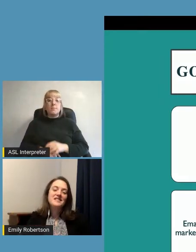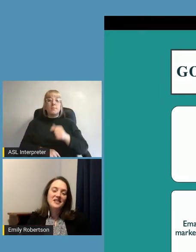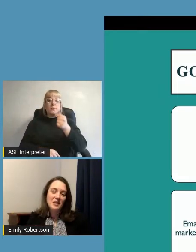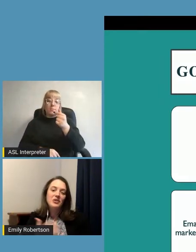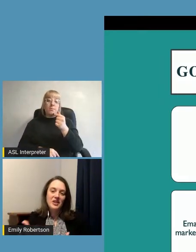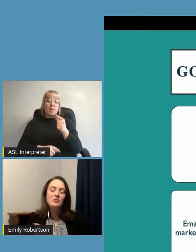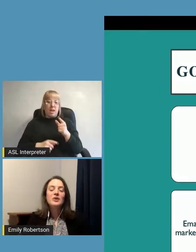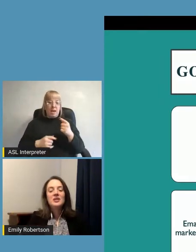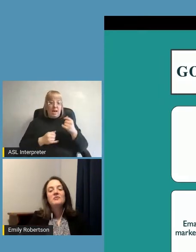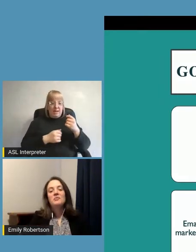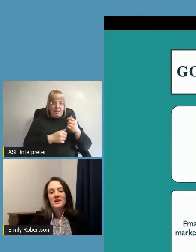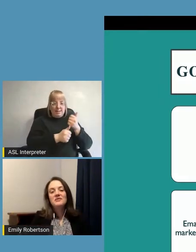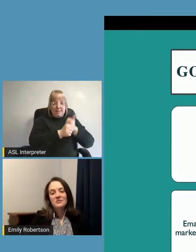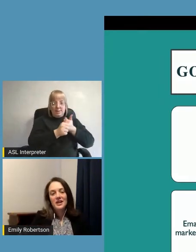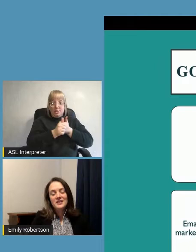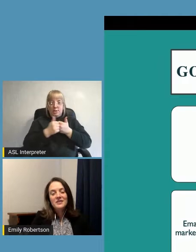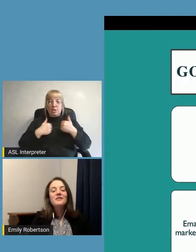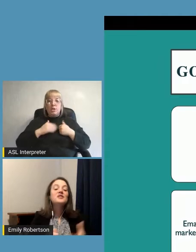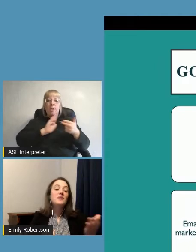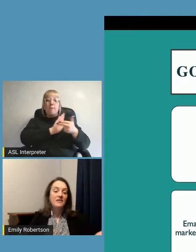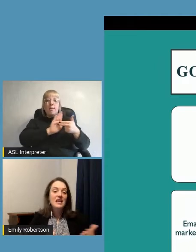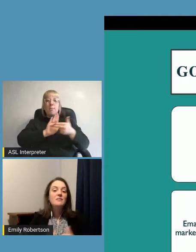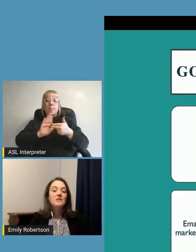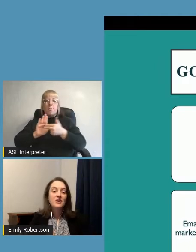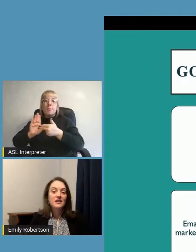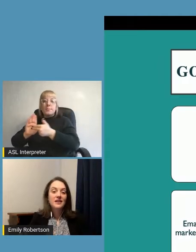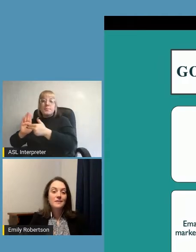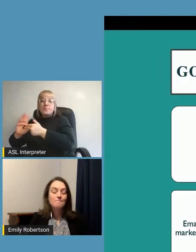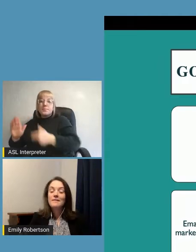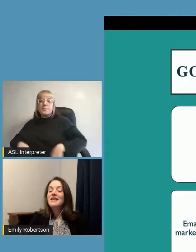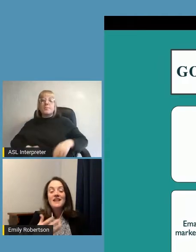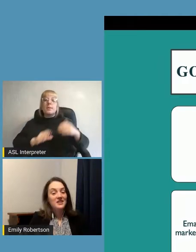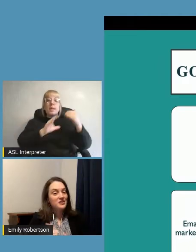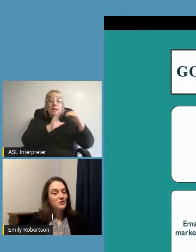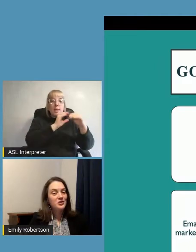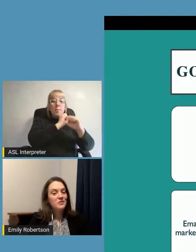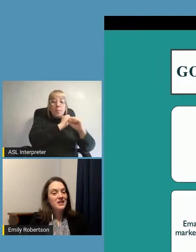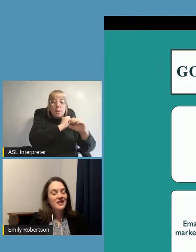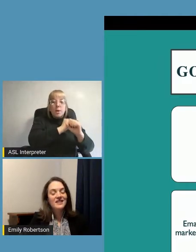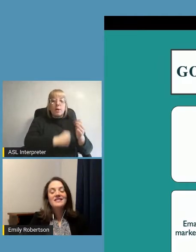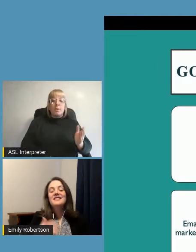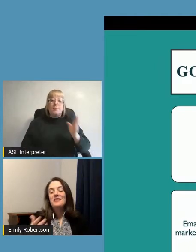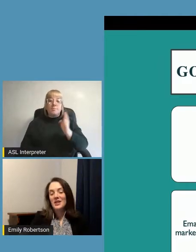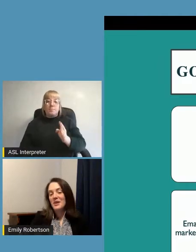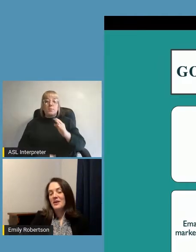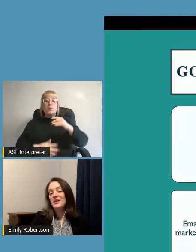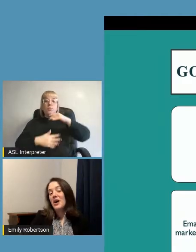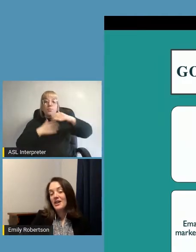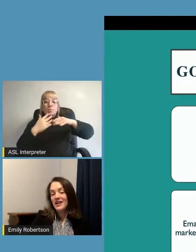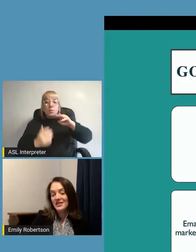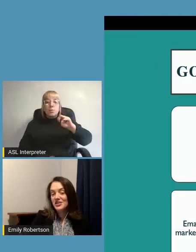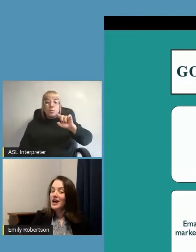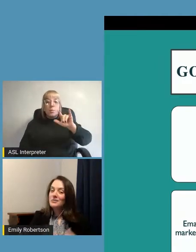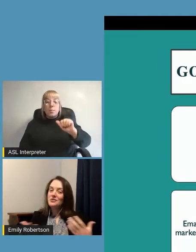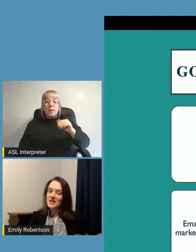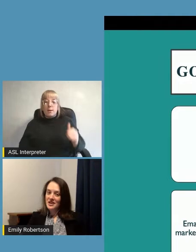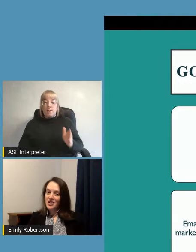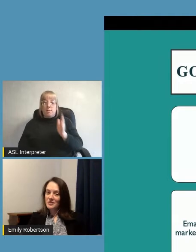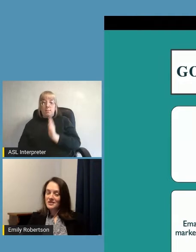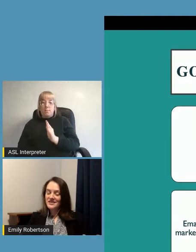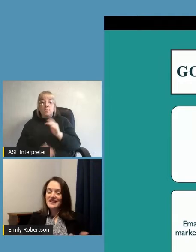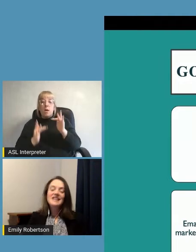each one has a label, and I'll read them from left to right. First, we have email marketing, and then social media, followed by the online shop,